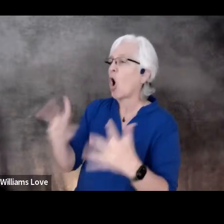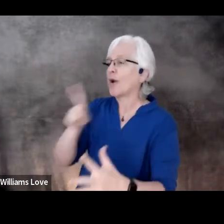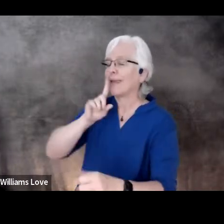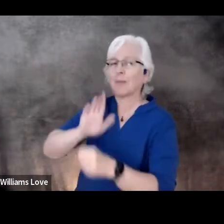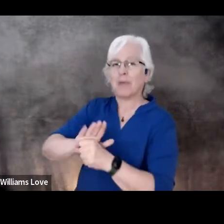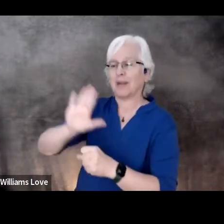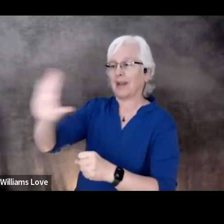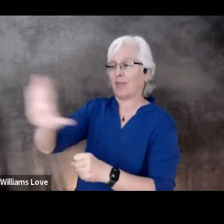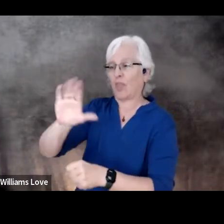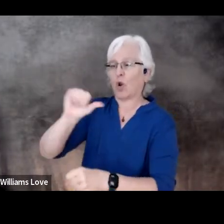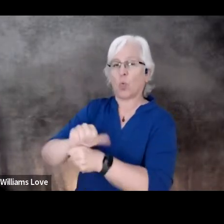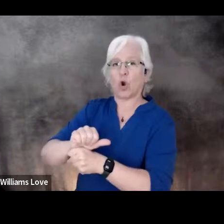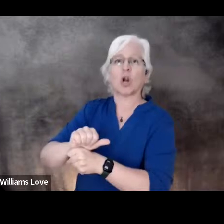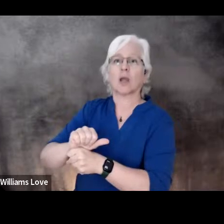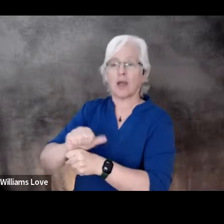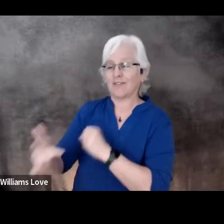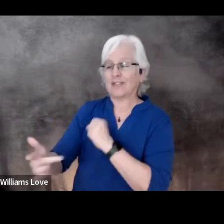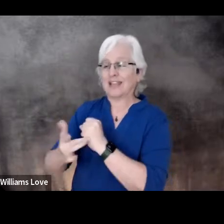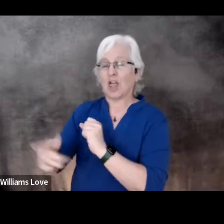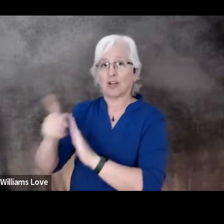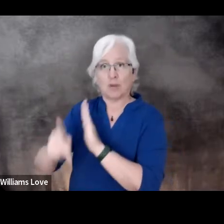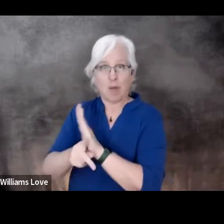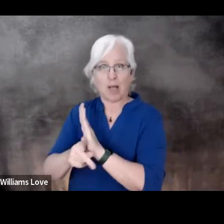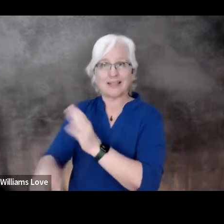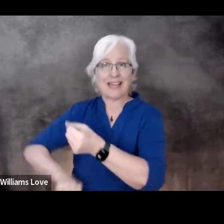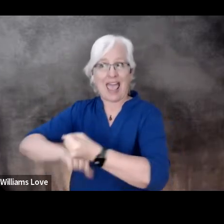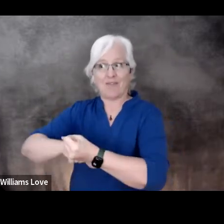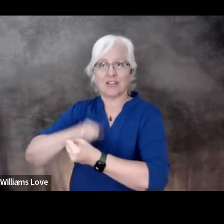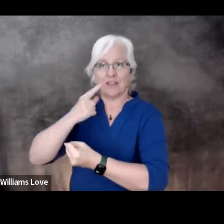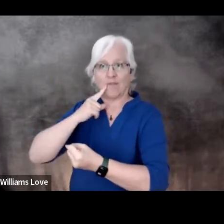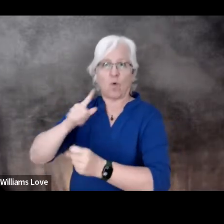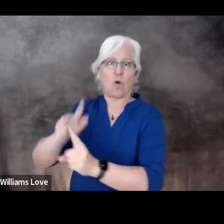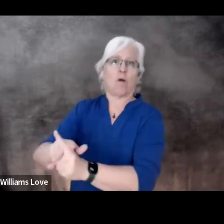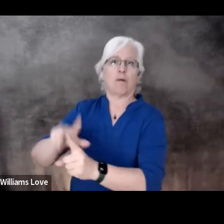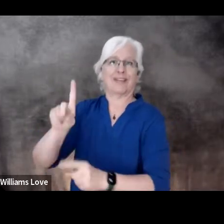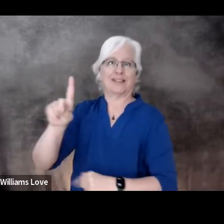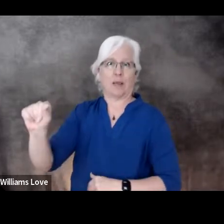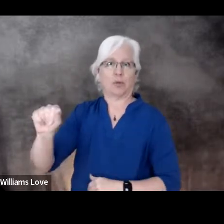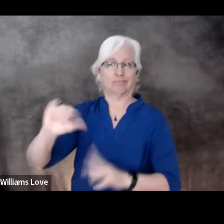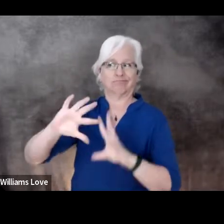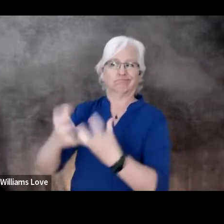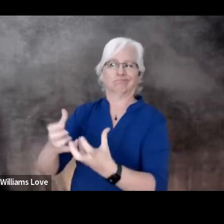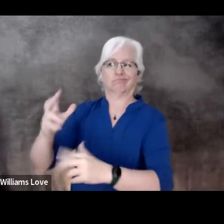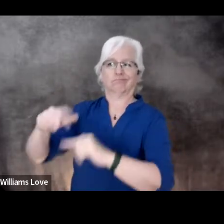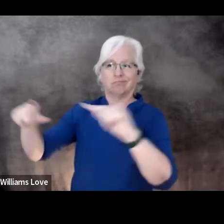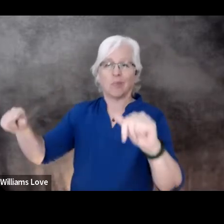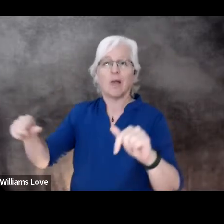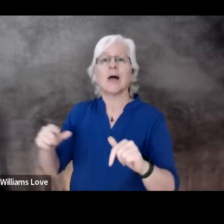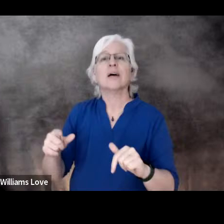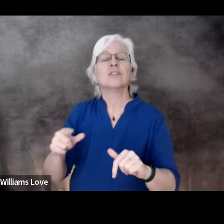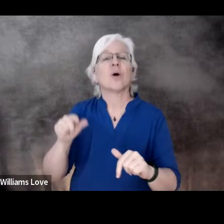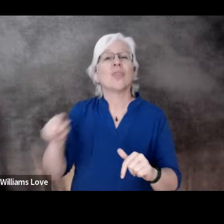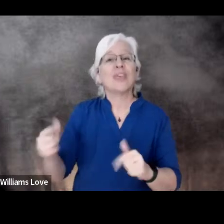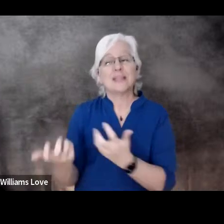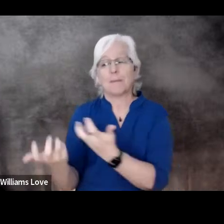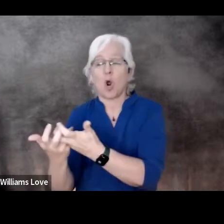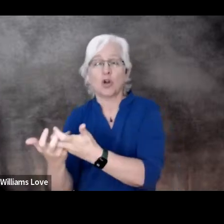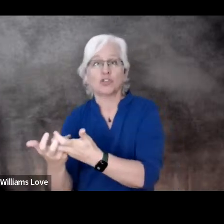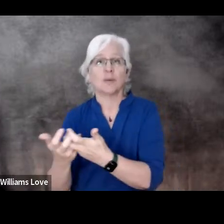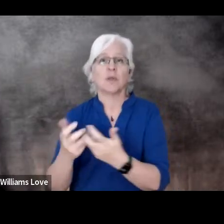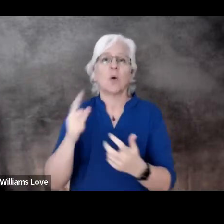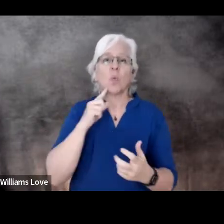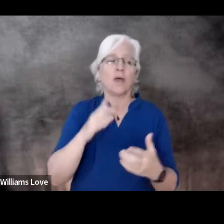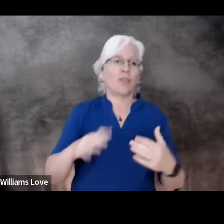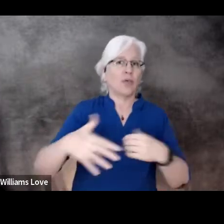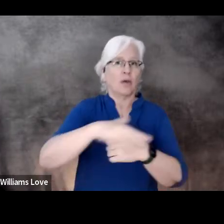work on technology policy and advocacy. And it's really through cultivating these partnerships, both across civil society and